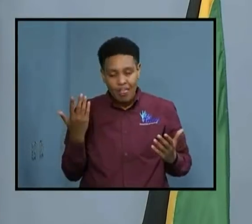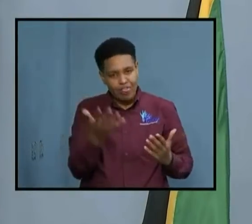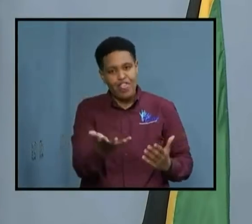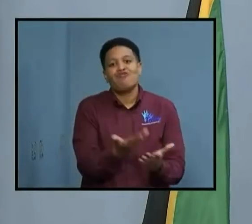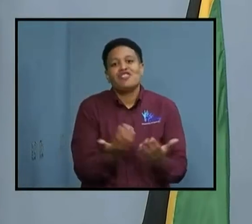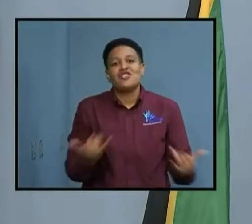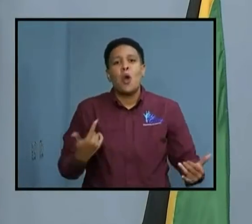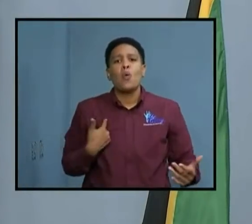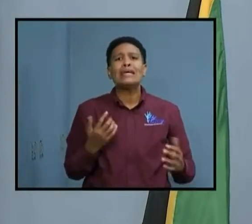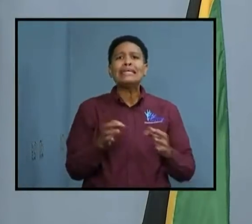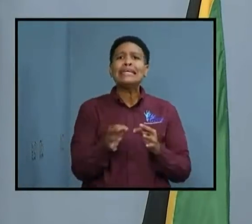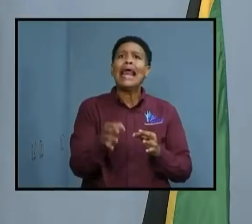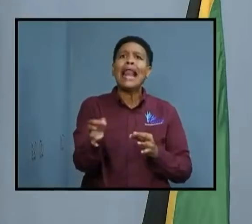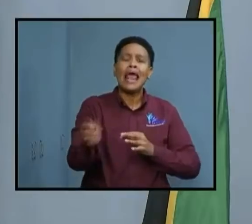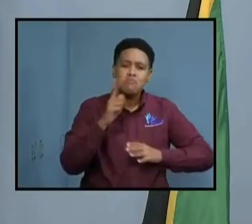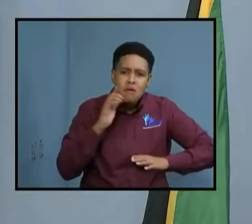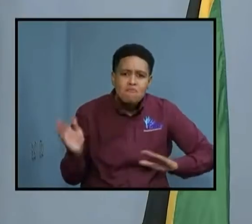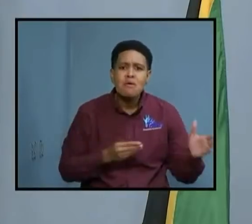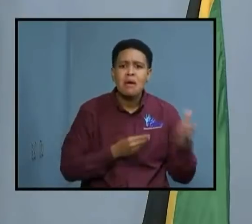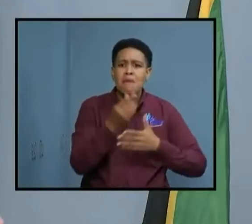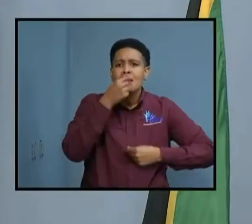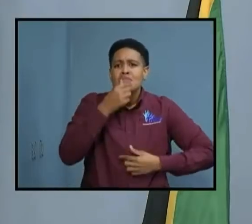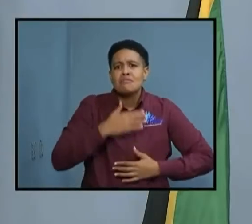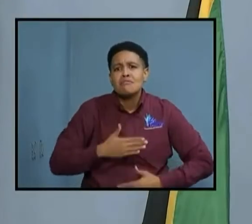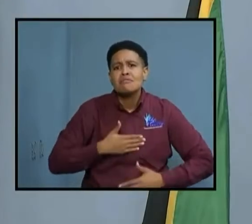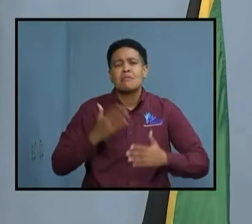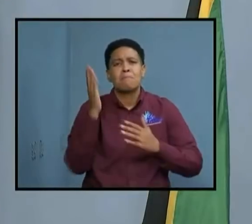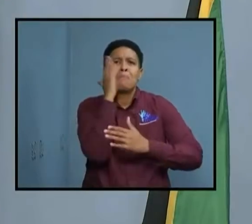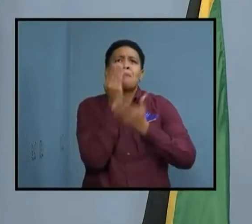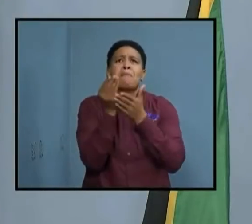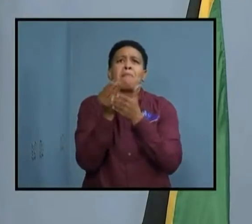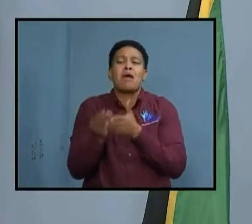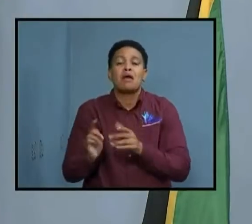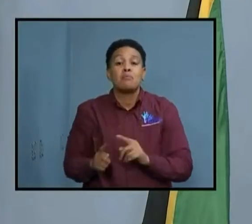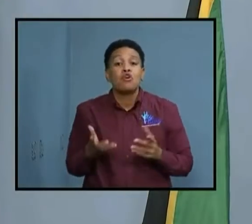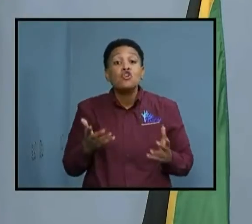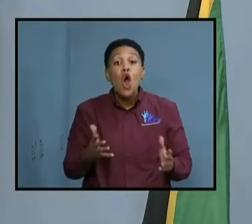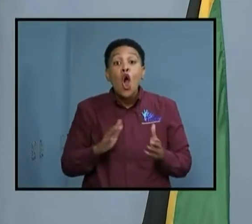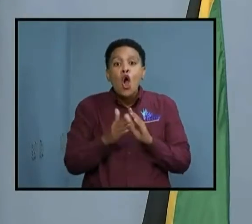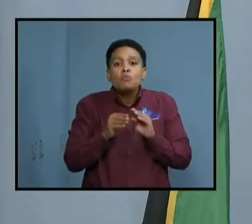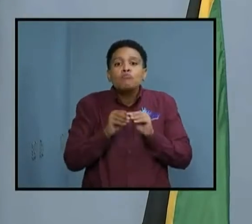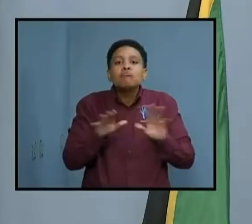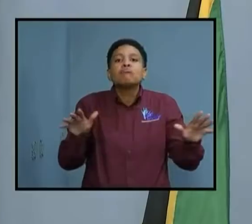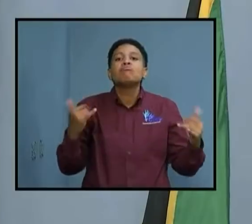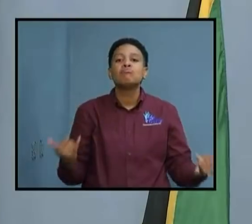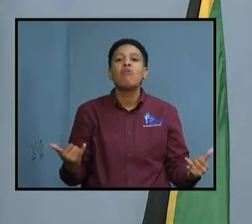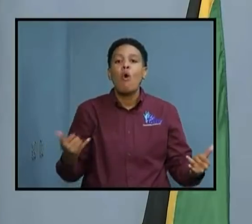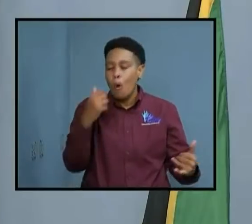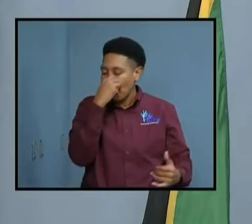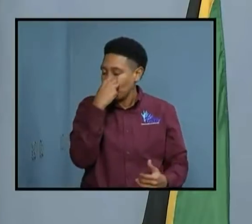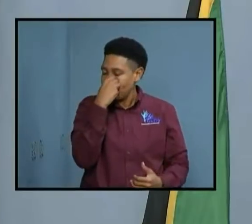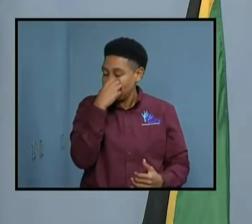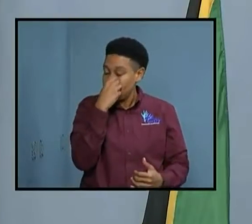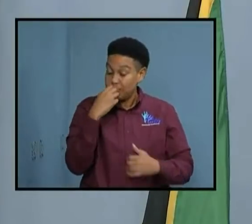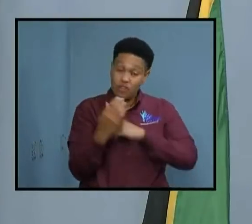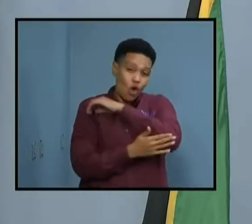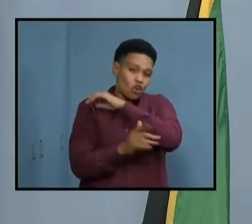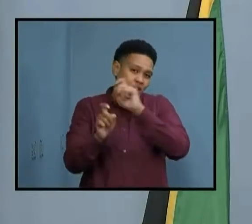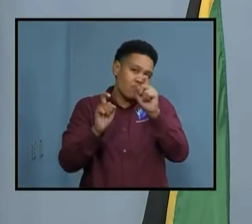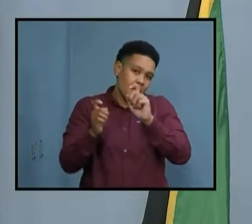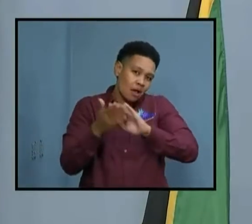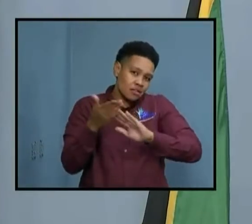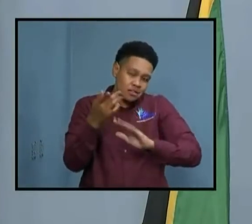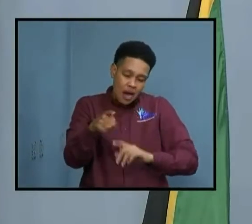to prepare, to buy the ventilators and the beds and so on, but it's here now, and the country has to come to terms with dealing with that. So, you